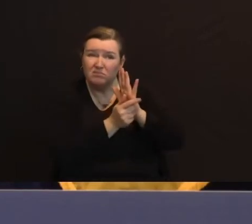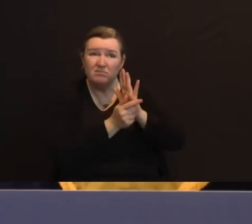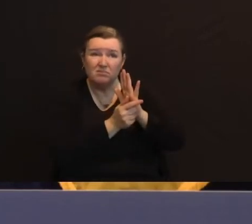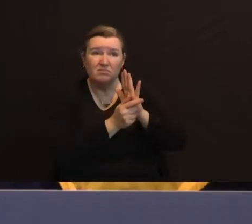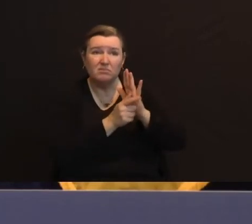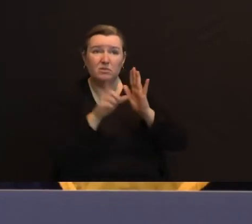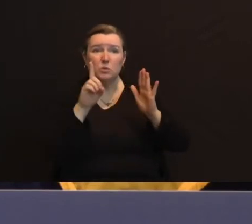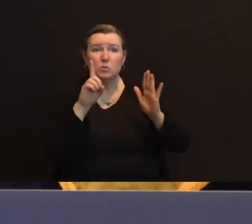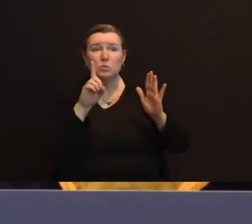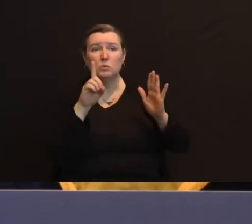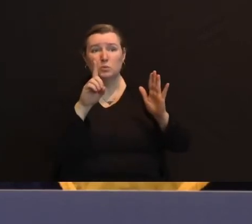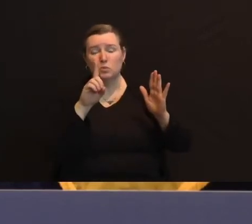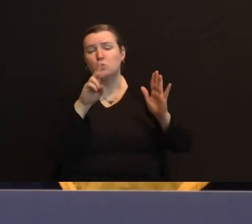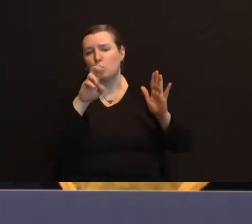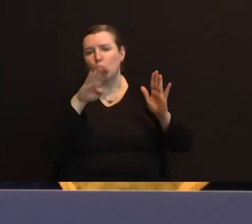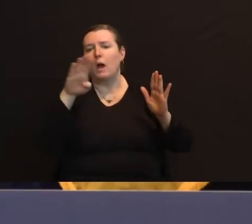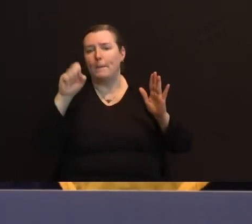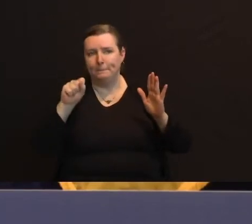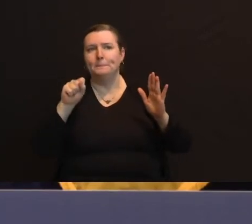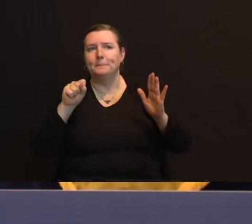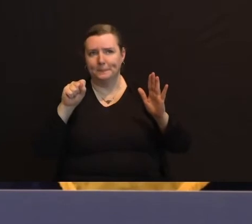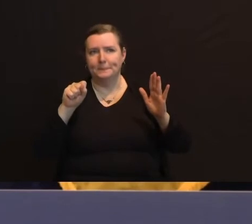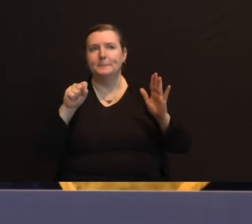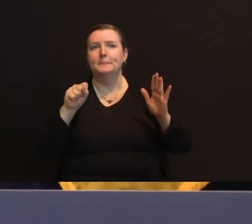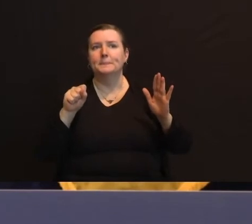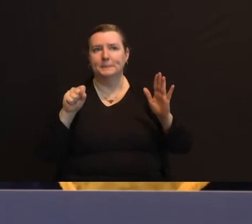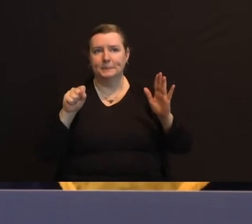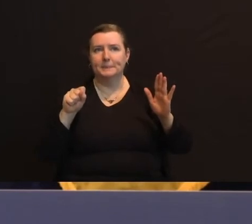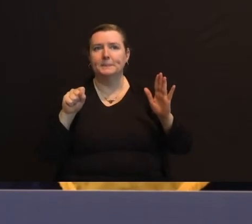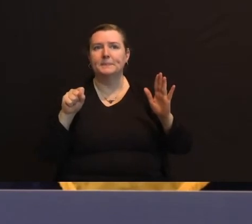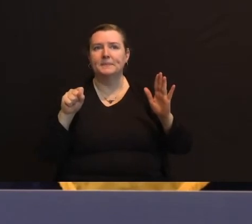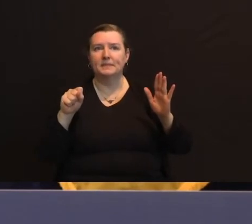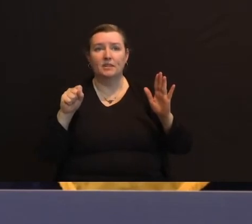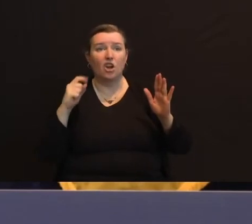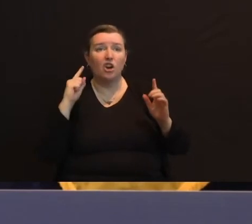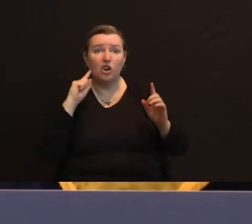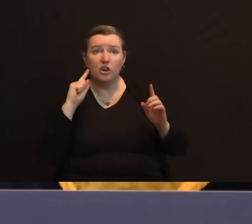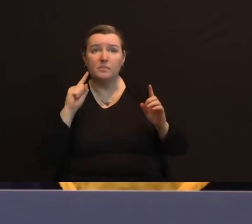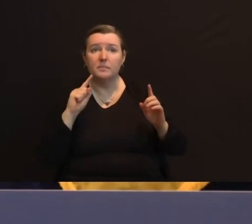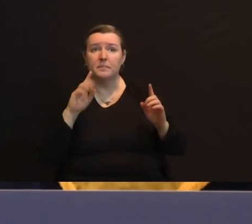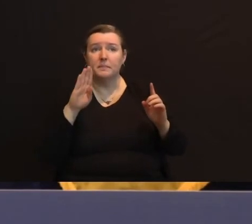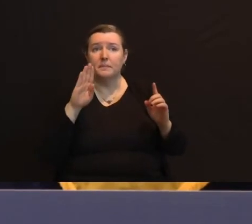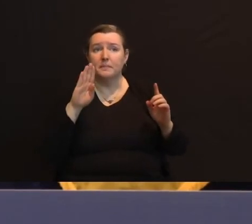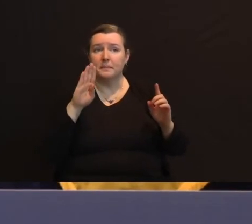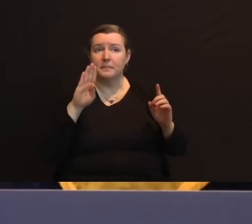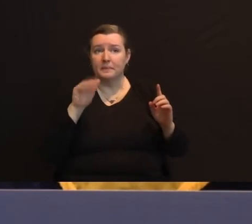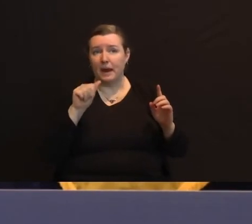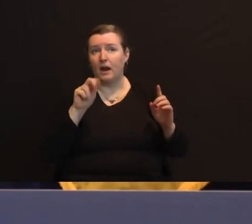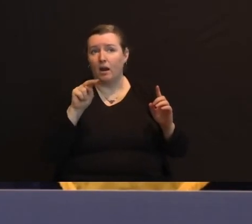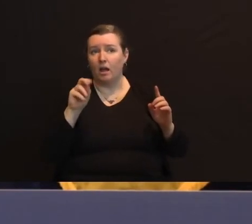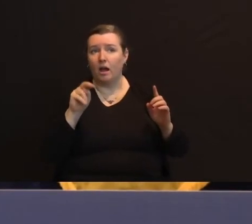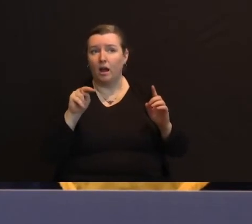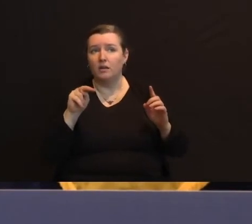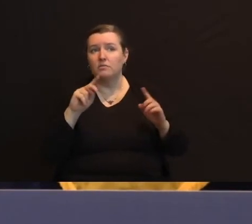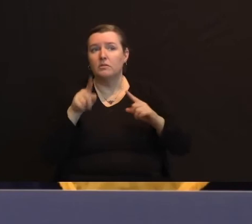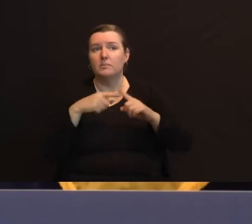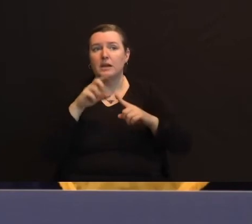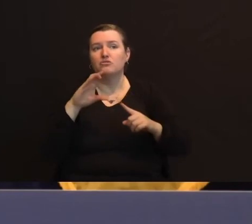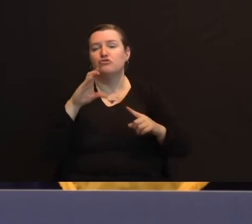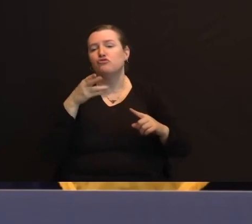than to say it was a full and fair election, and I heard Bannon a couple of weeks ago talking about Chris Wray and They're talking about people's lives,